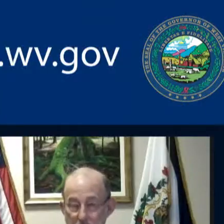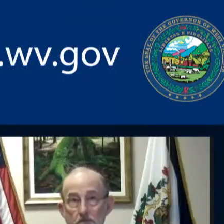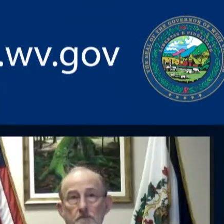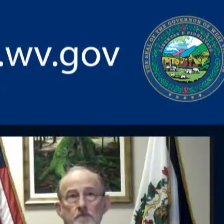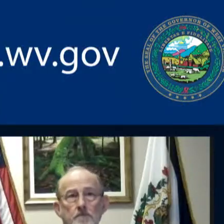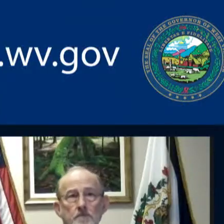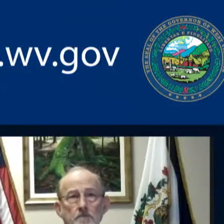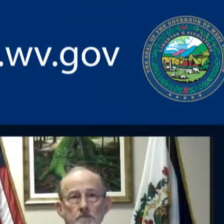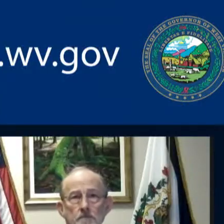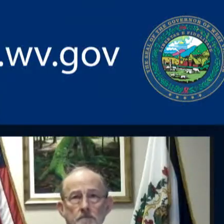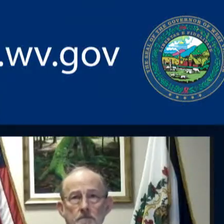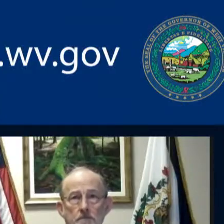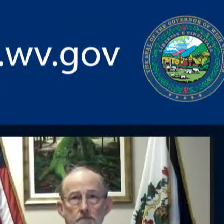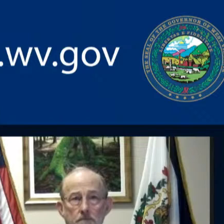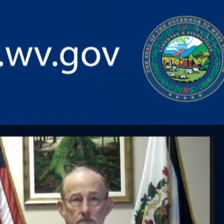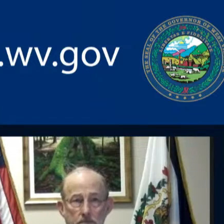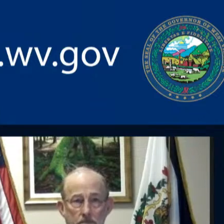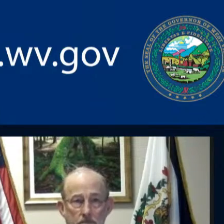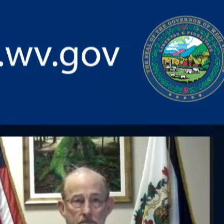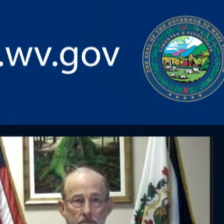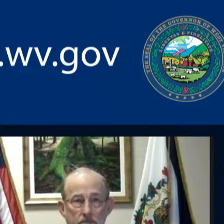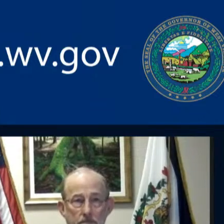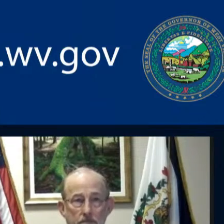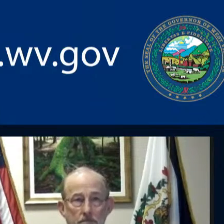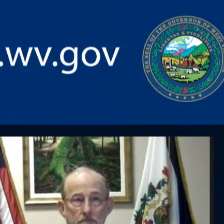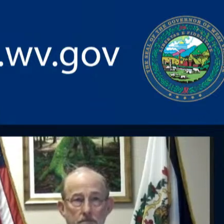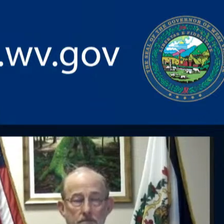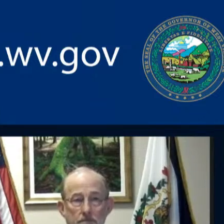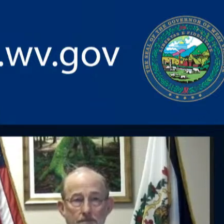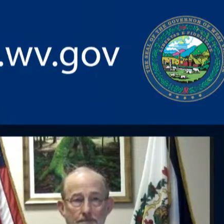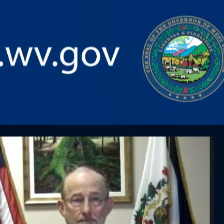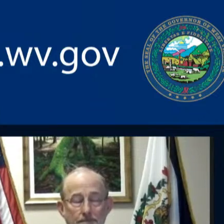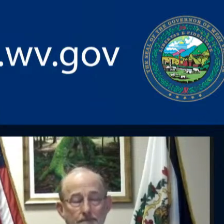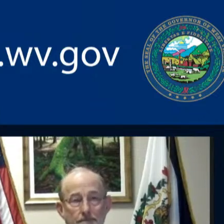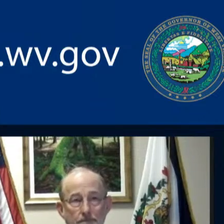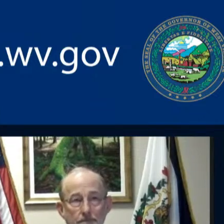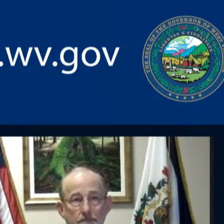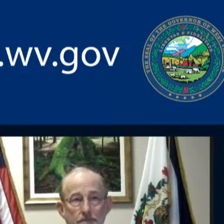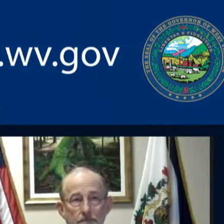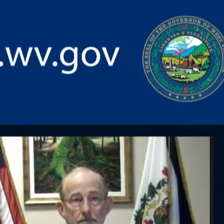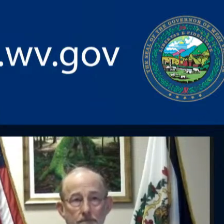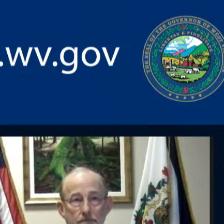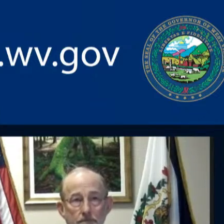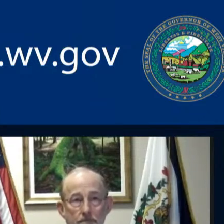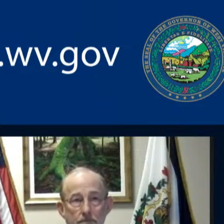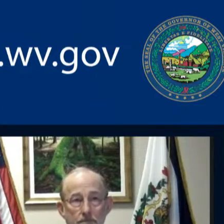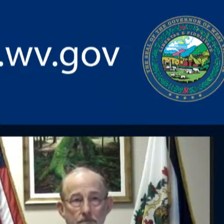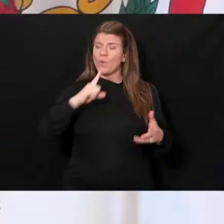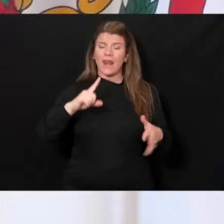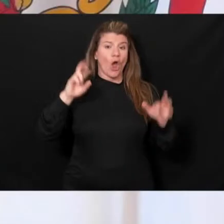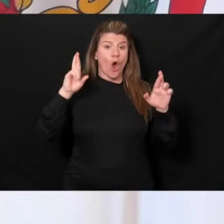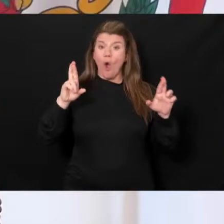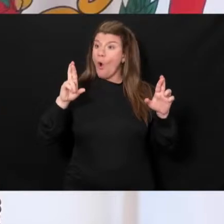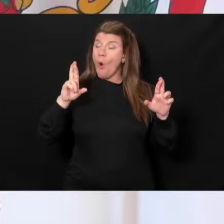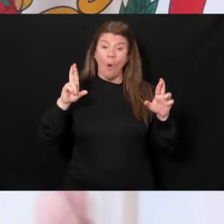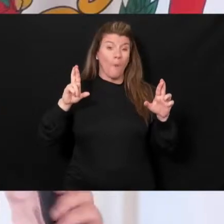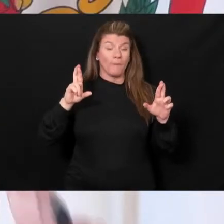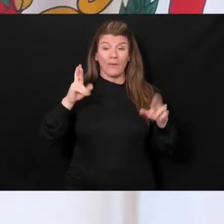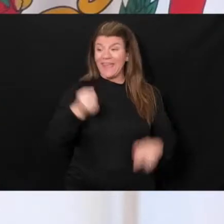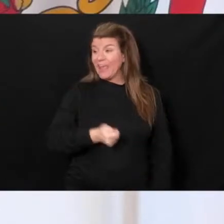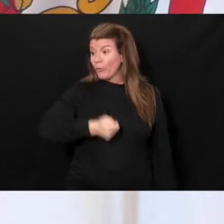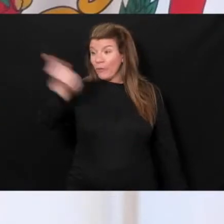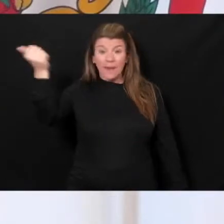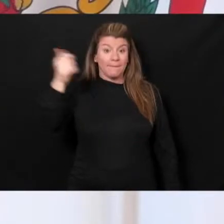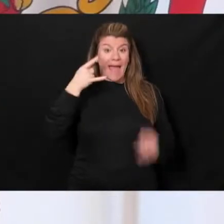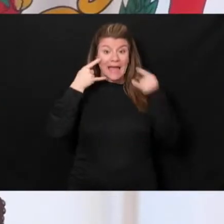Dr. Amjad, somebody needs to answer this, but from my standpoint, I hope to the good Lord above we get rid of these